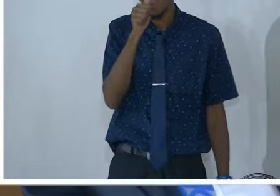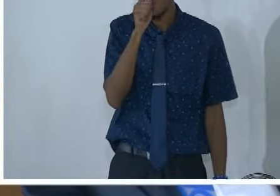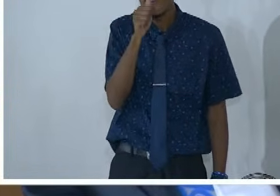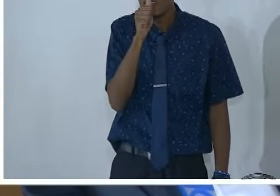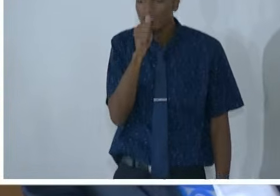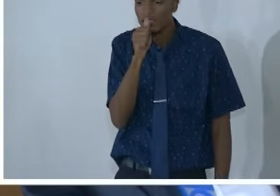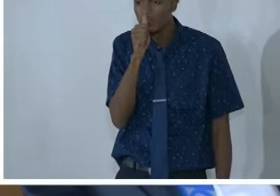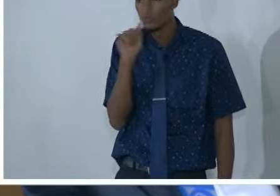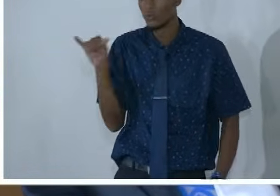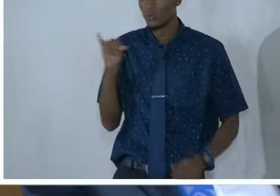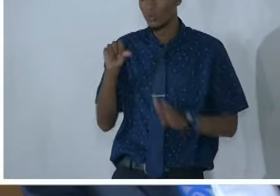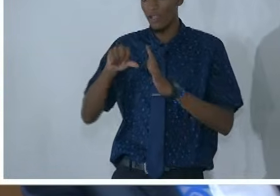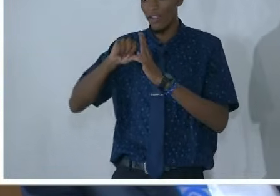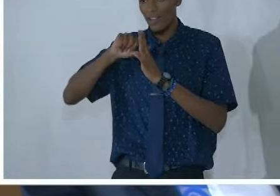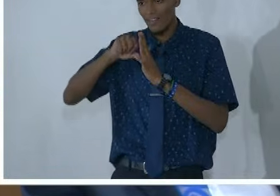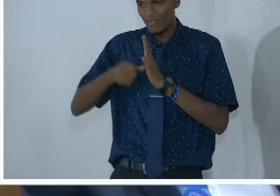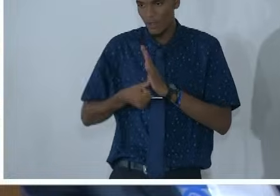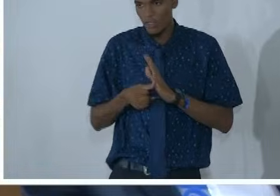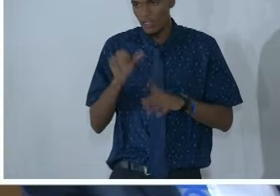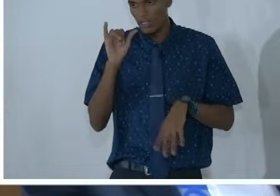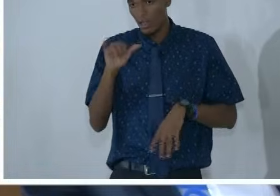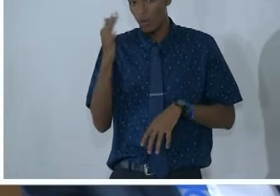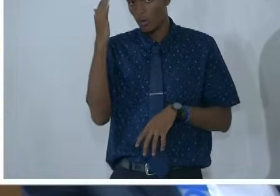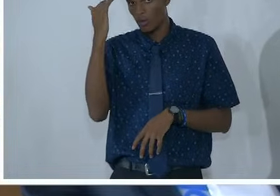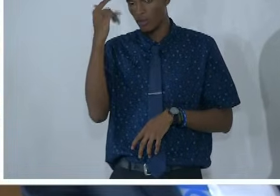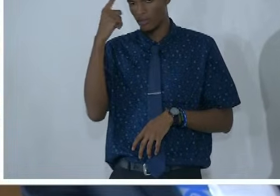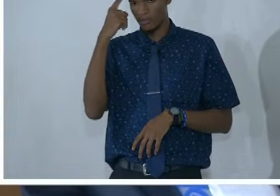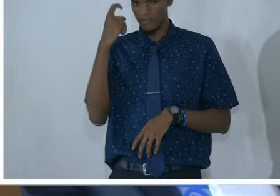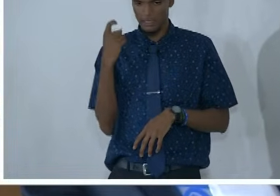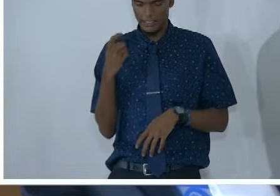and enforceability, because